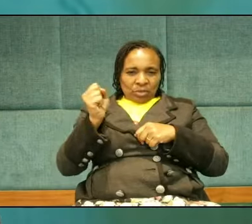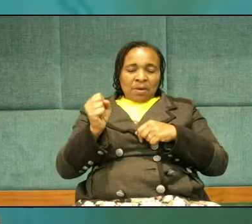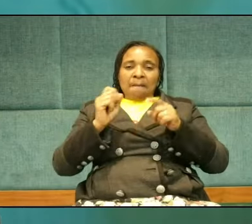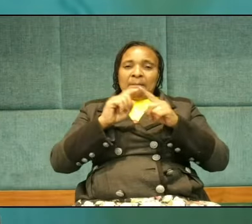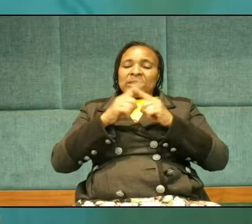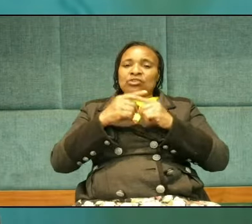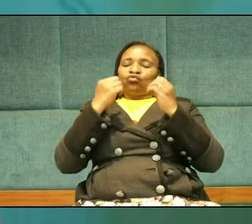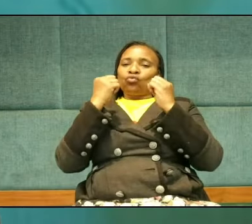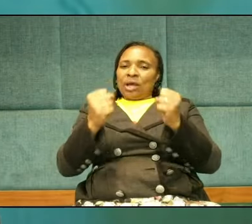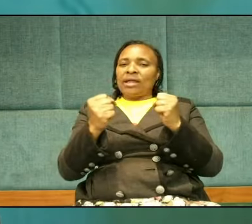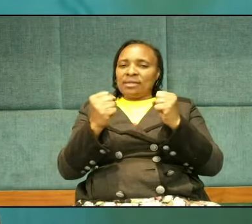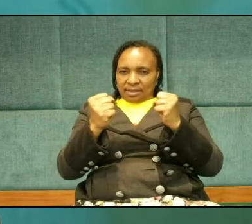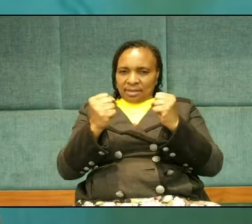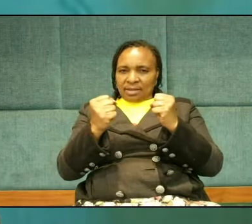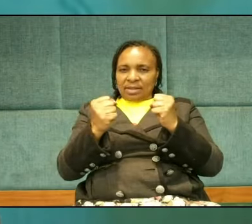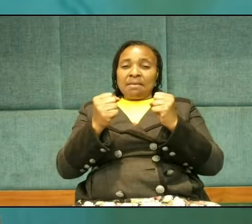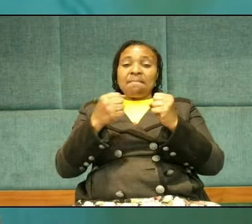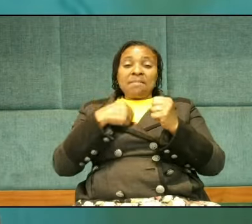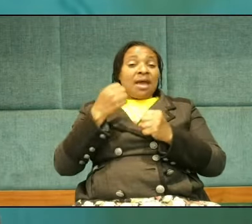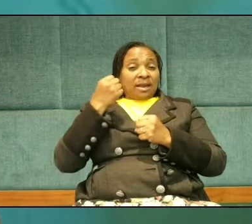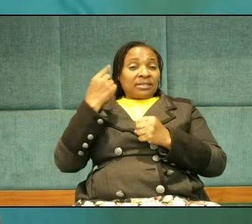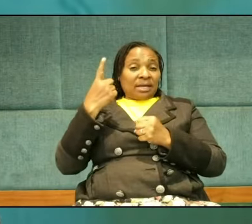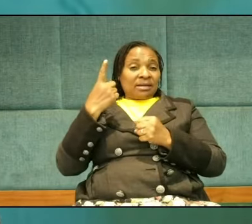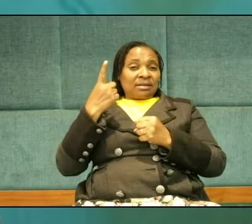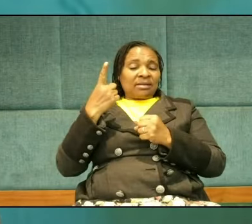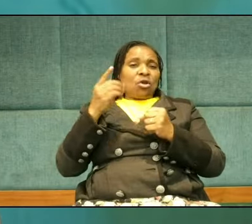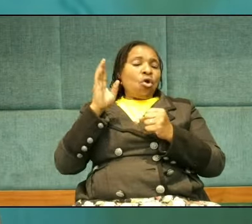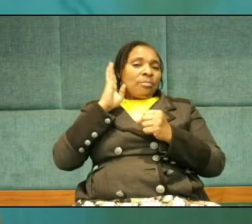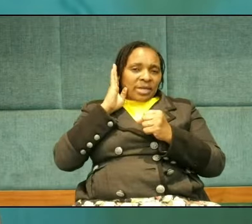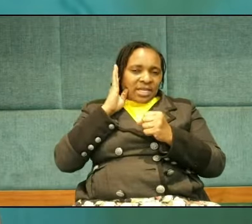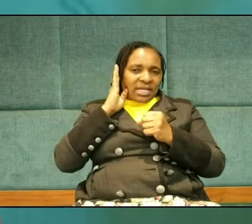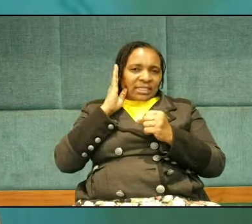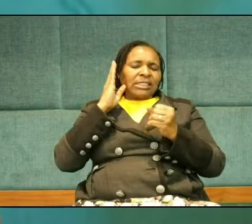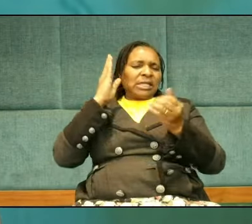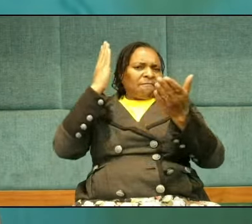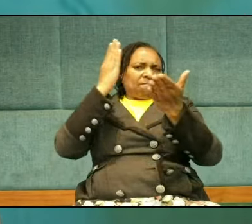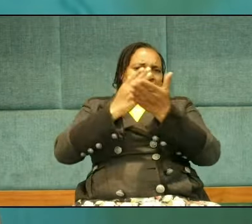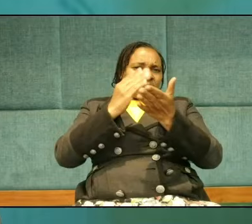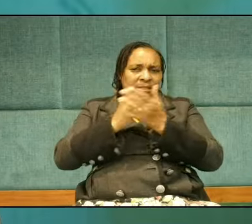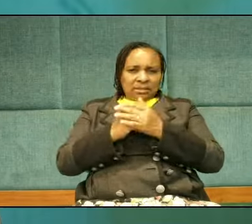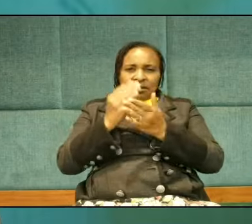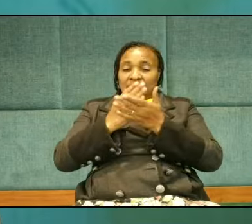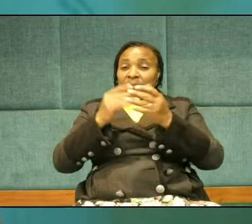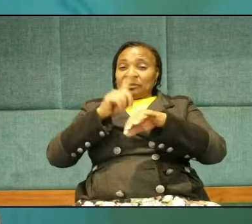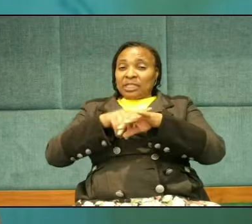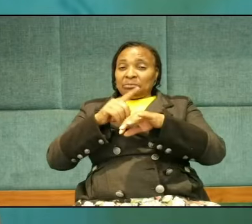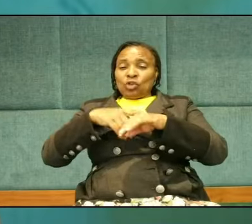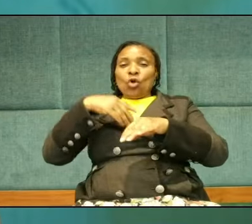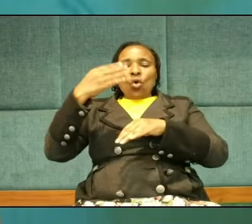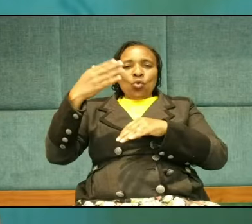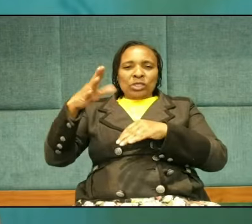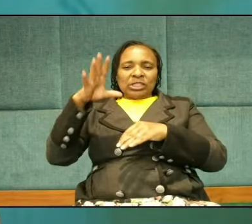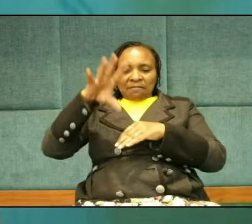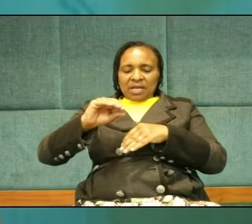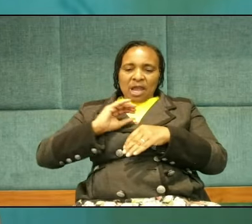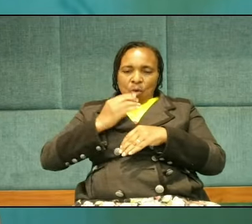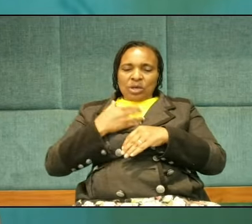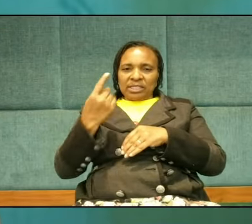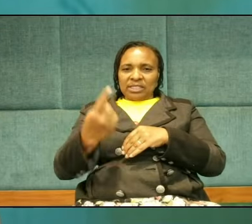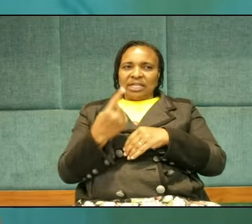And we need to understand that obedience, regardless of the effects, and sometimes, not always, will we find